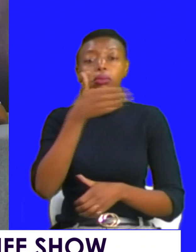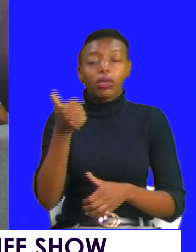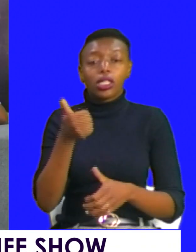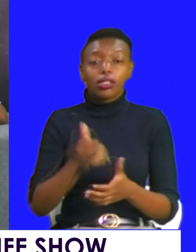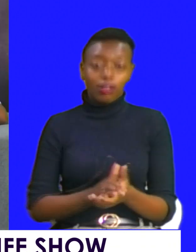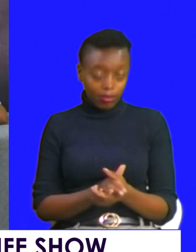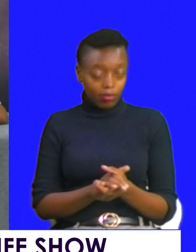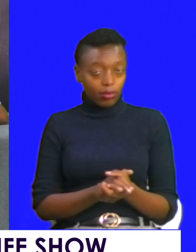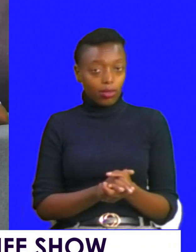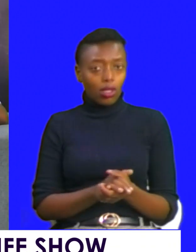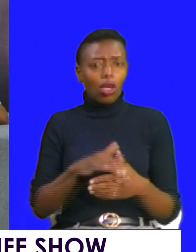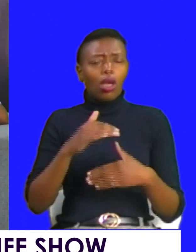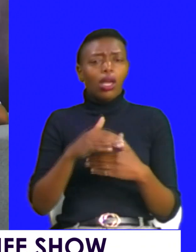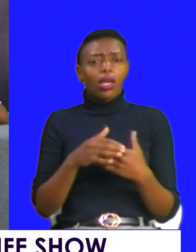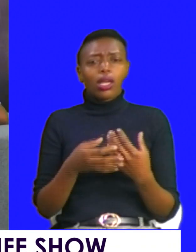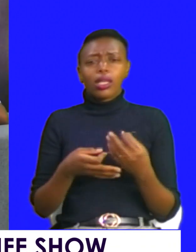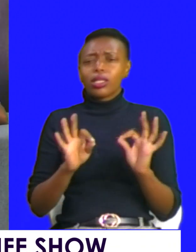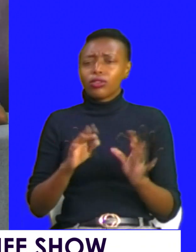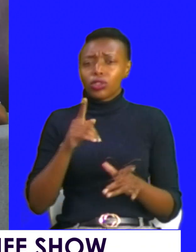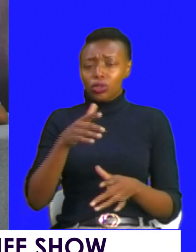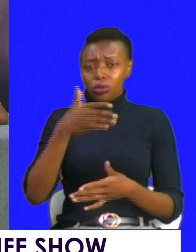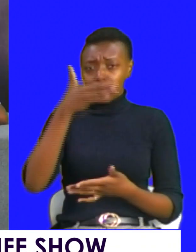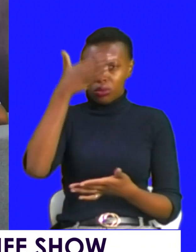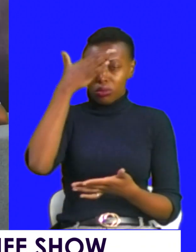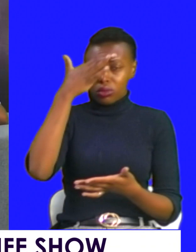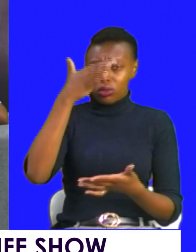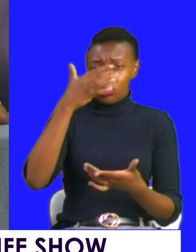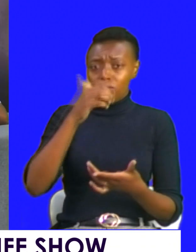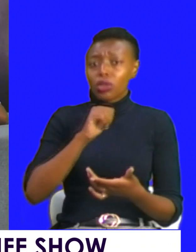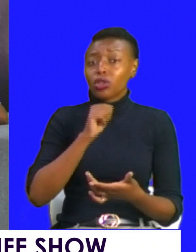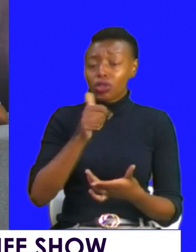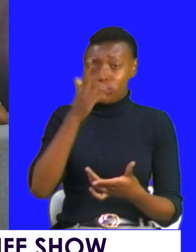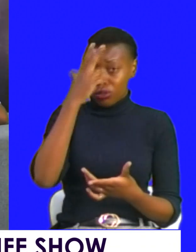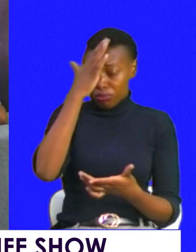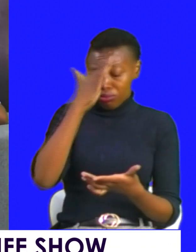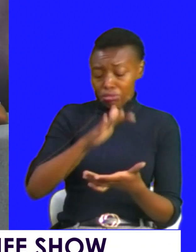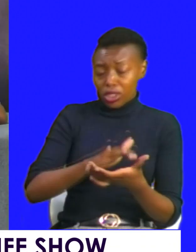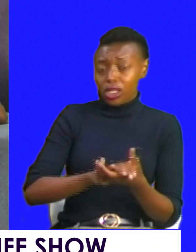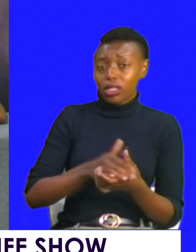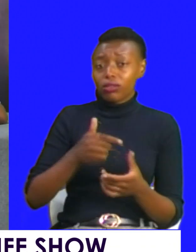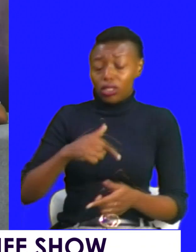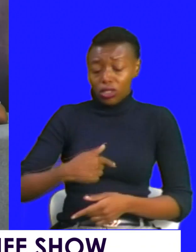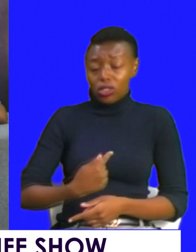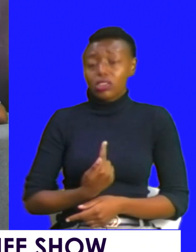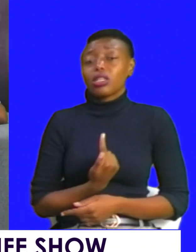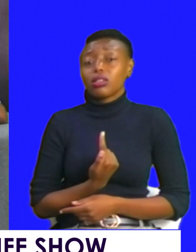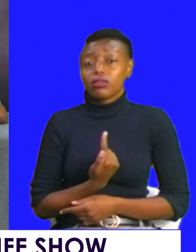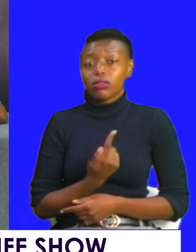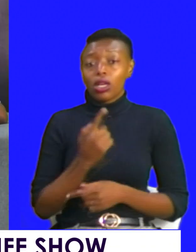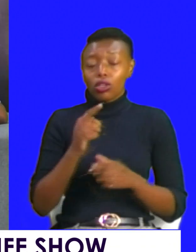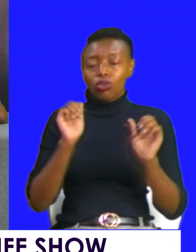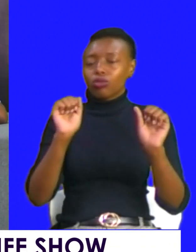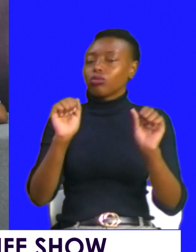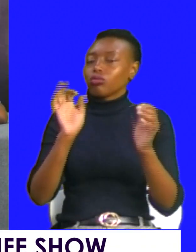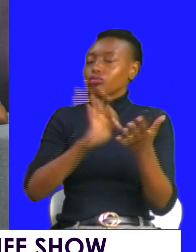left in charge, you'll panic. Because you don't, first of all, believe that you can be a manager. How do you expect your subordinates, how do you